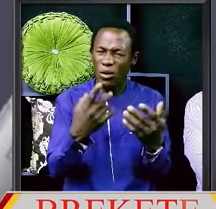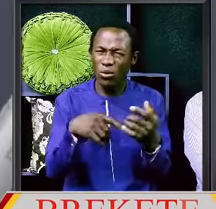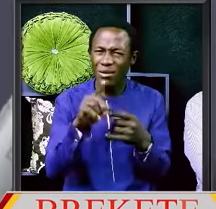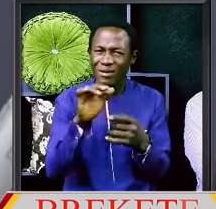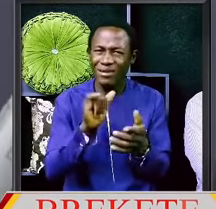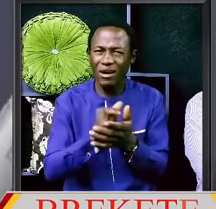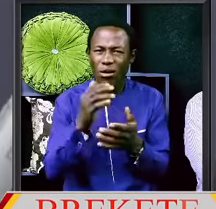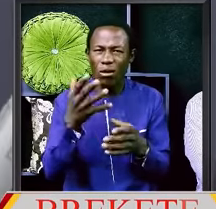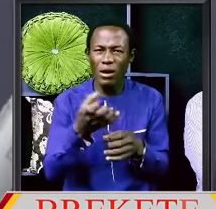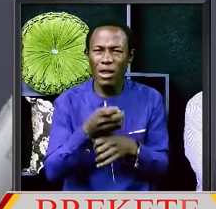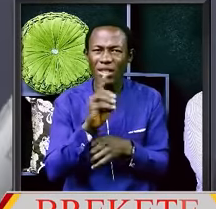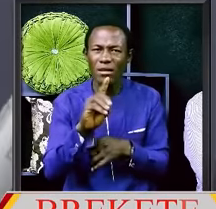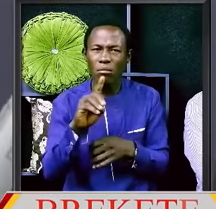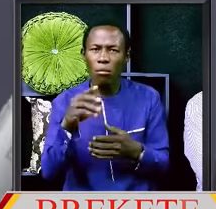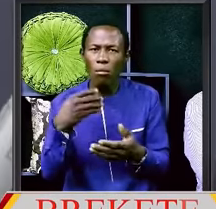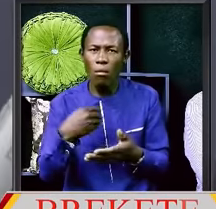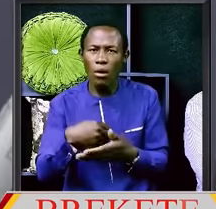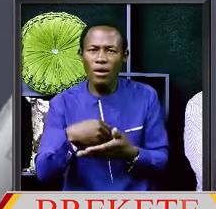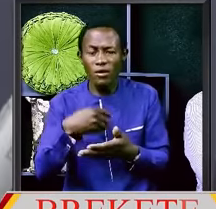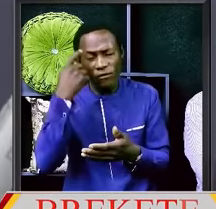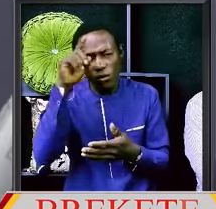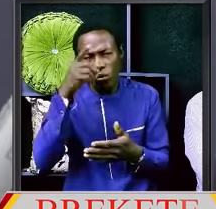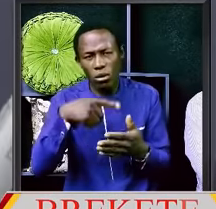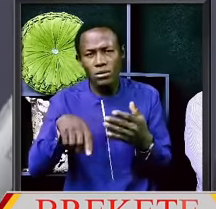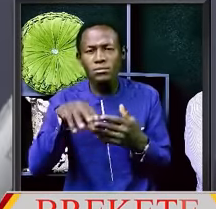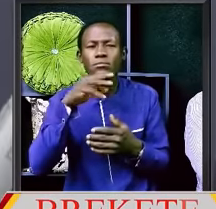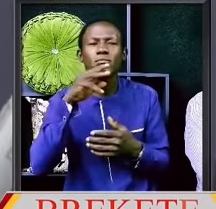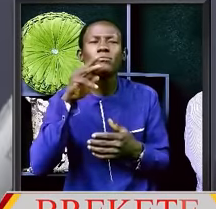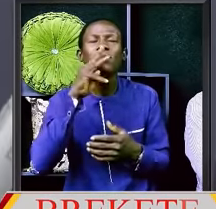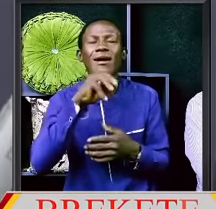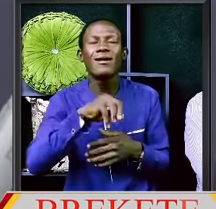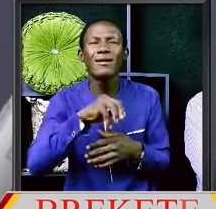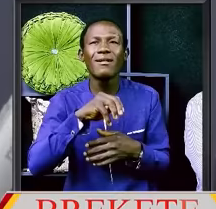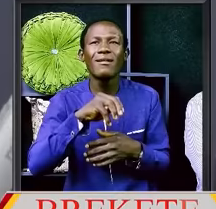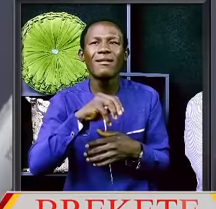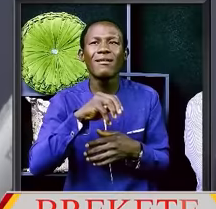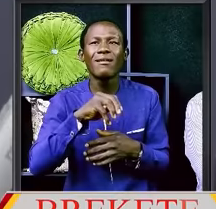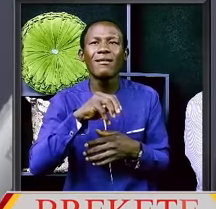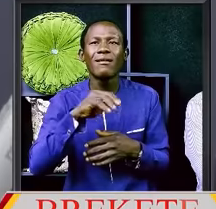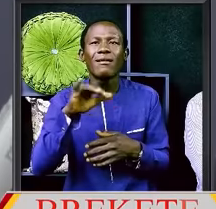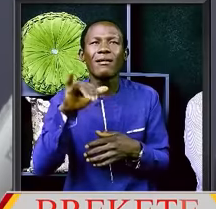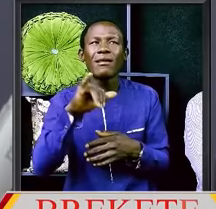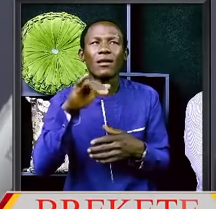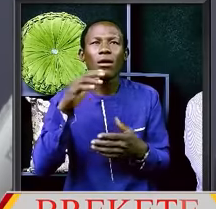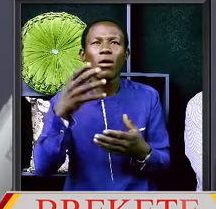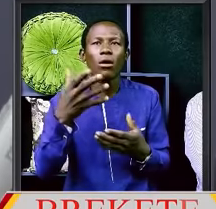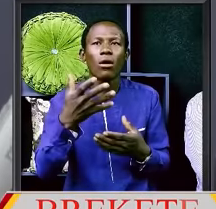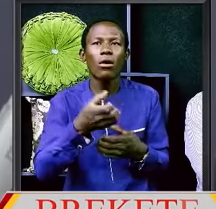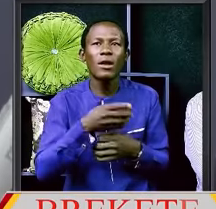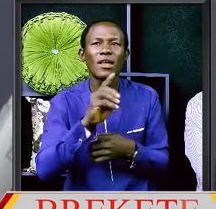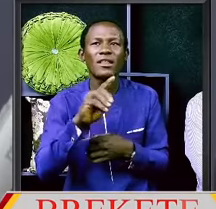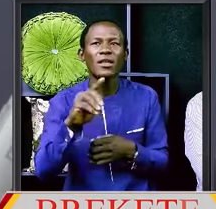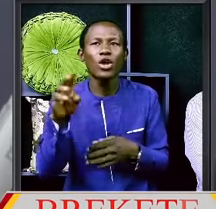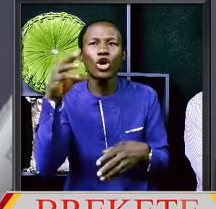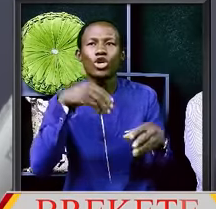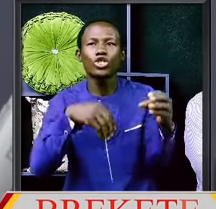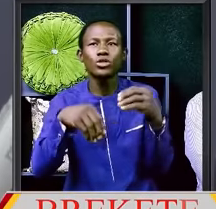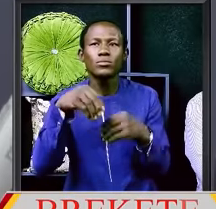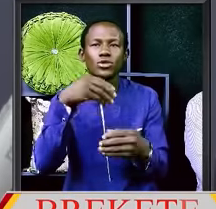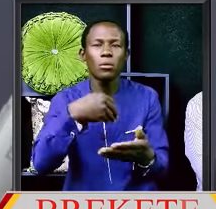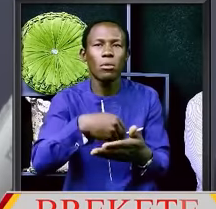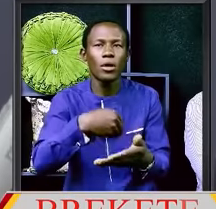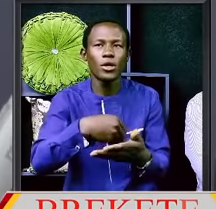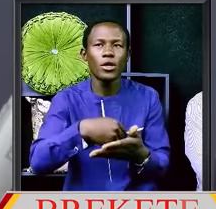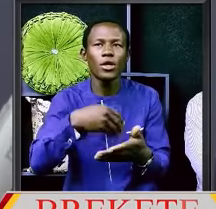wife. Sorry, the one that collected money for what, ma? They collected contributions to bail out